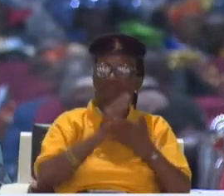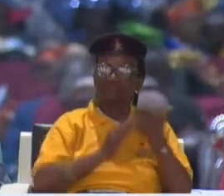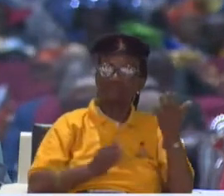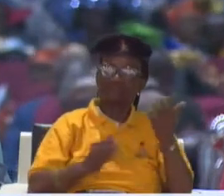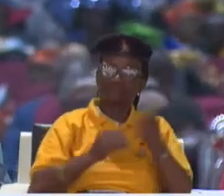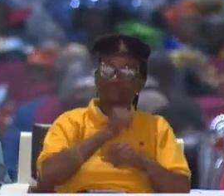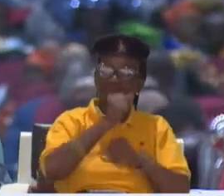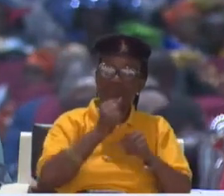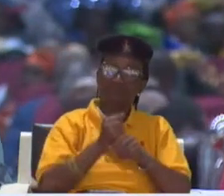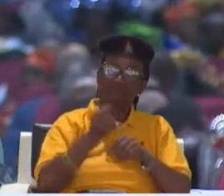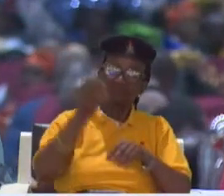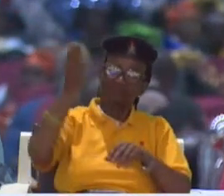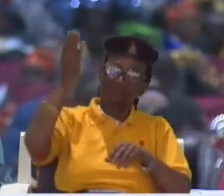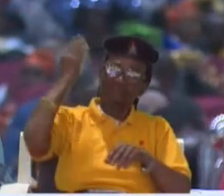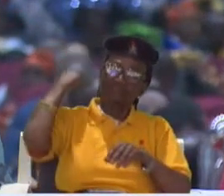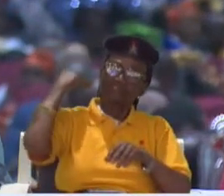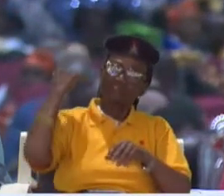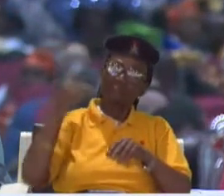years ago,